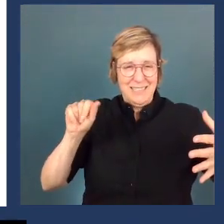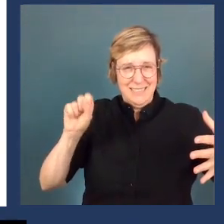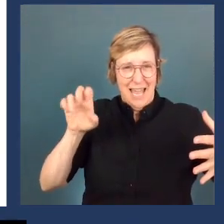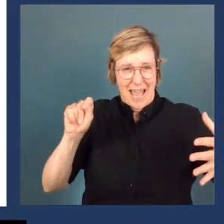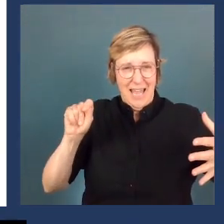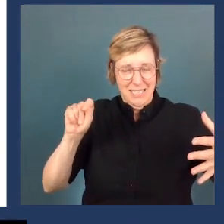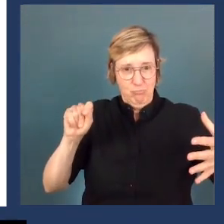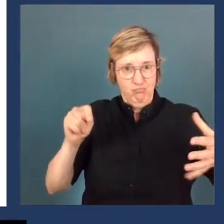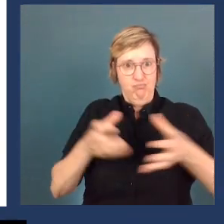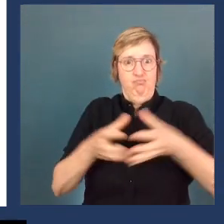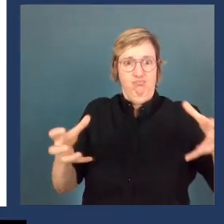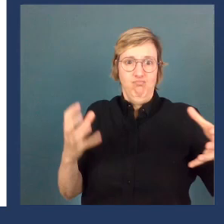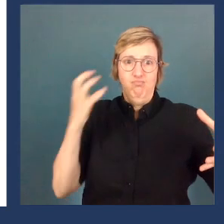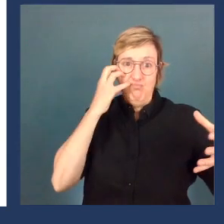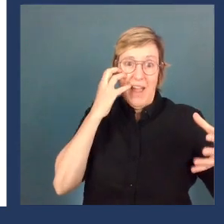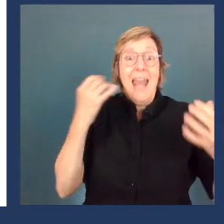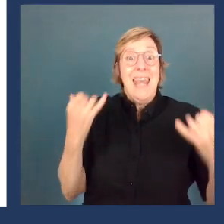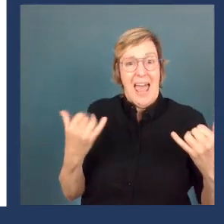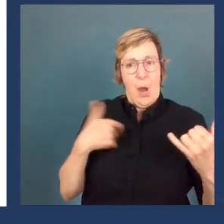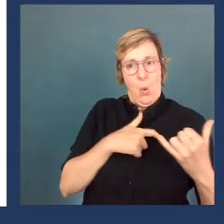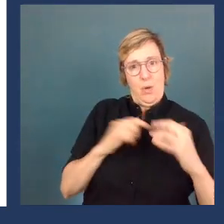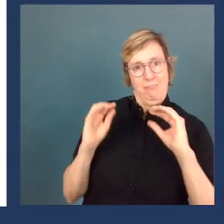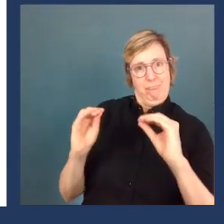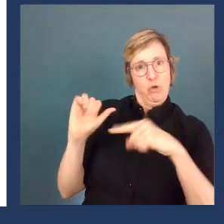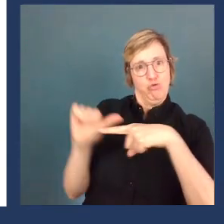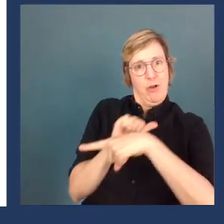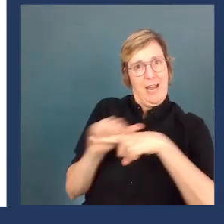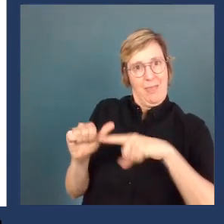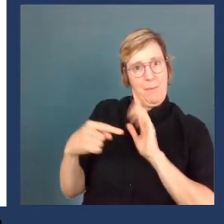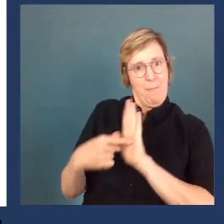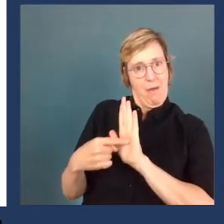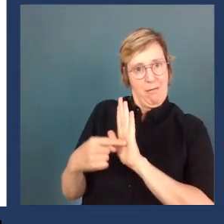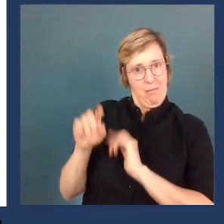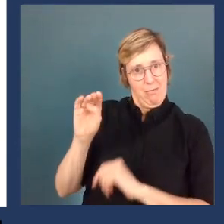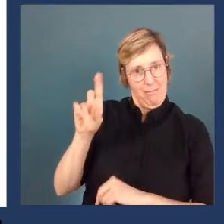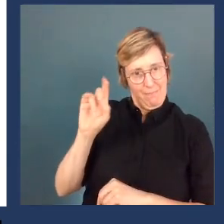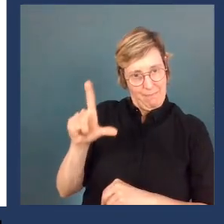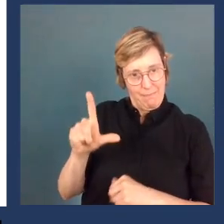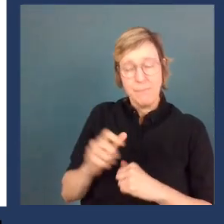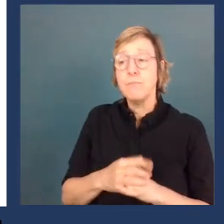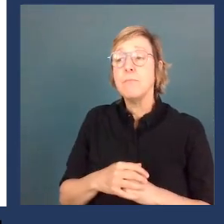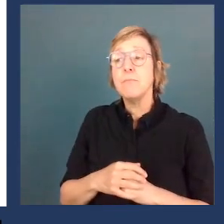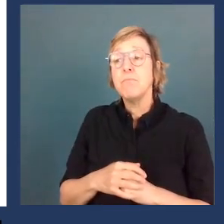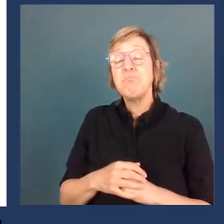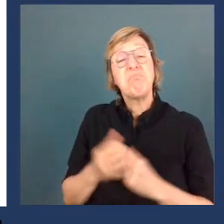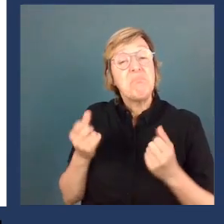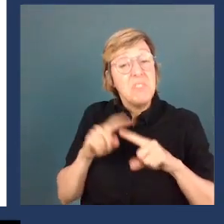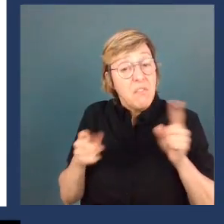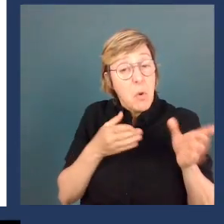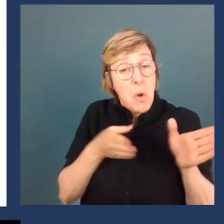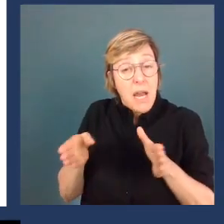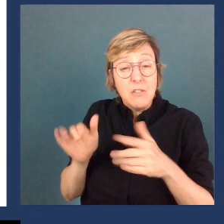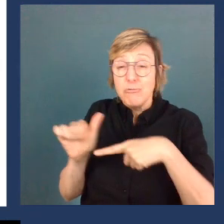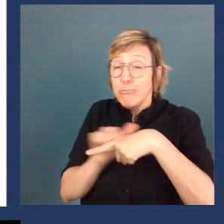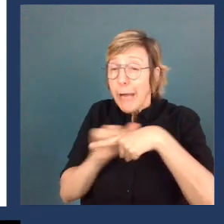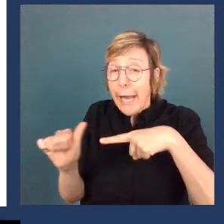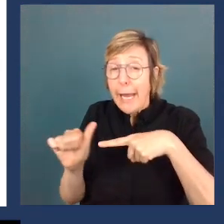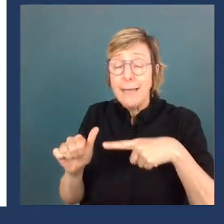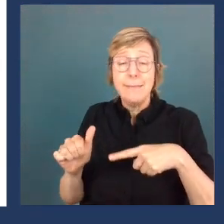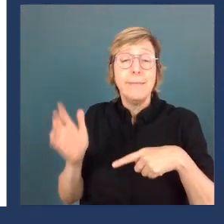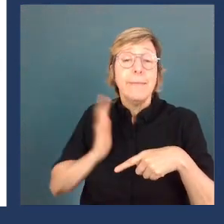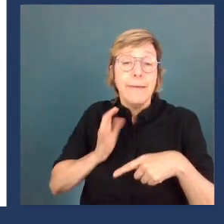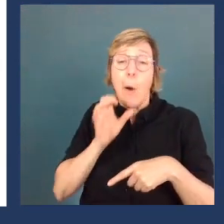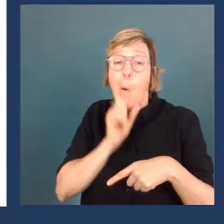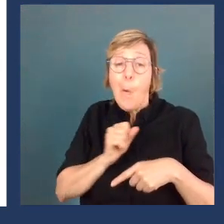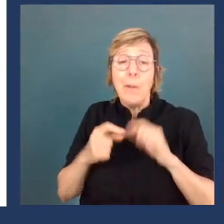now move on to training your model. And there are various ways to do that. A lot of the classic models, they would actually use feature extraction, where you would